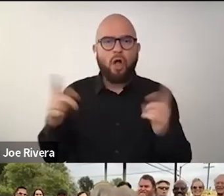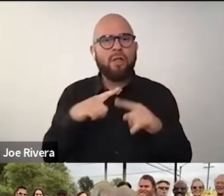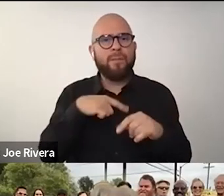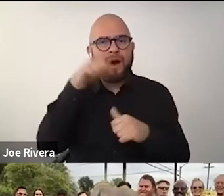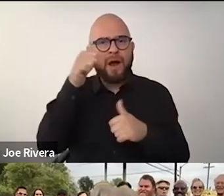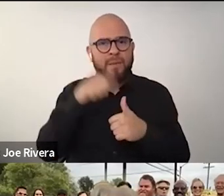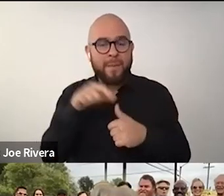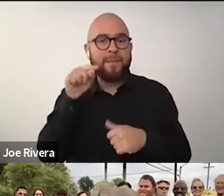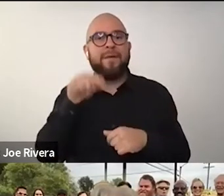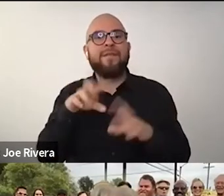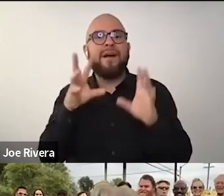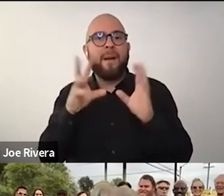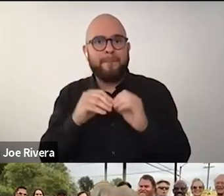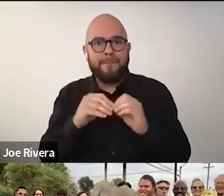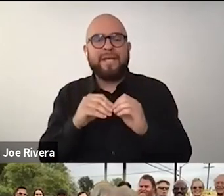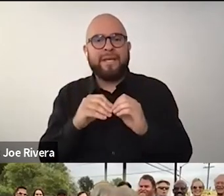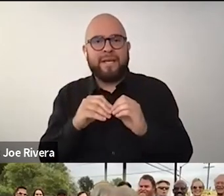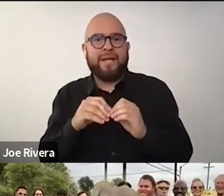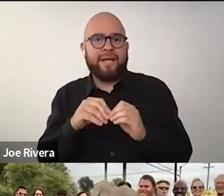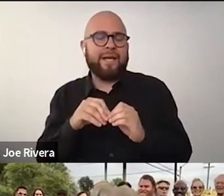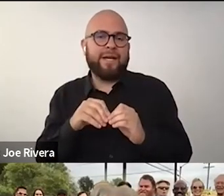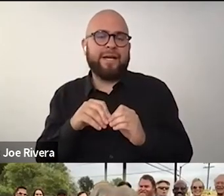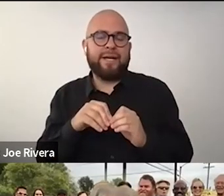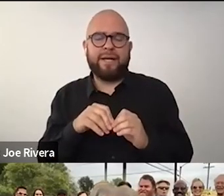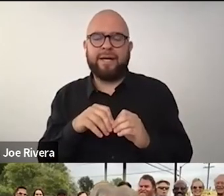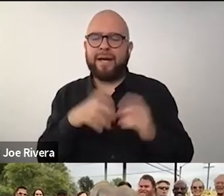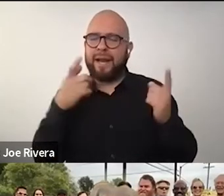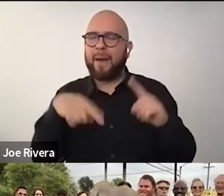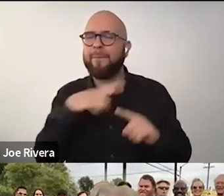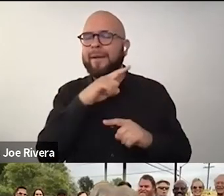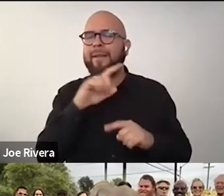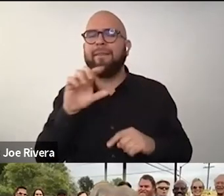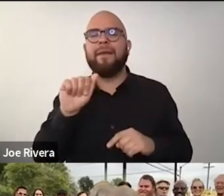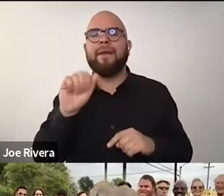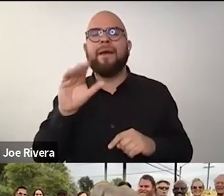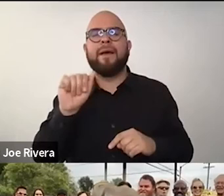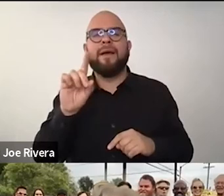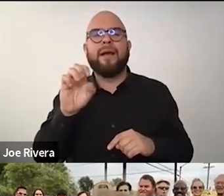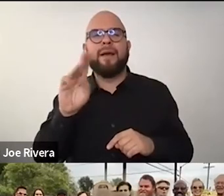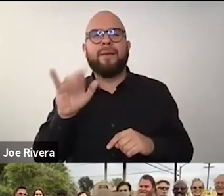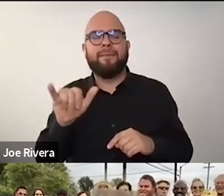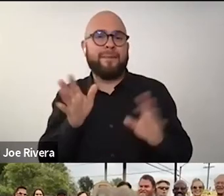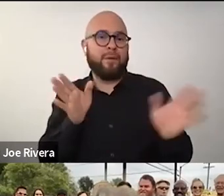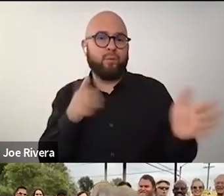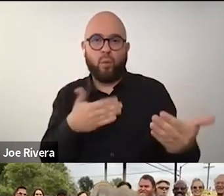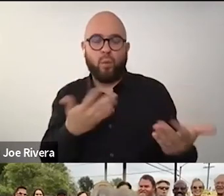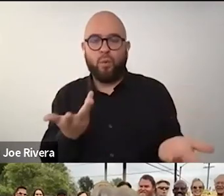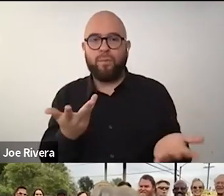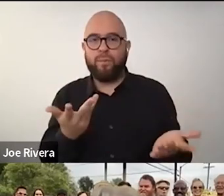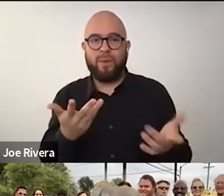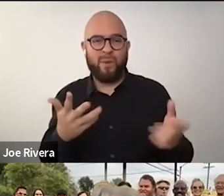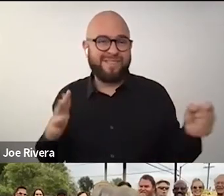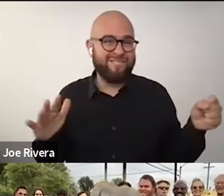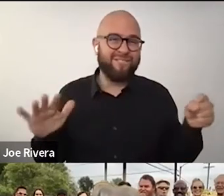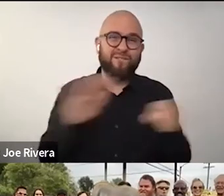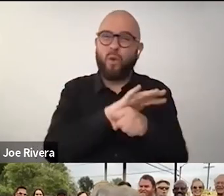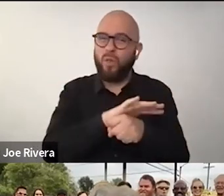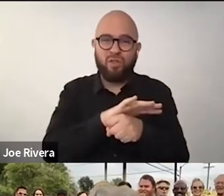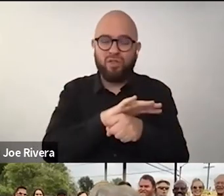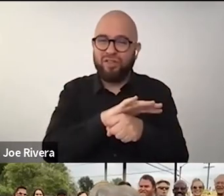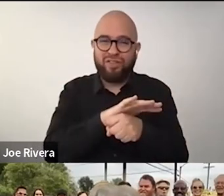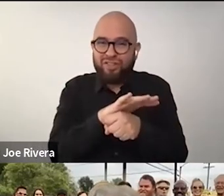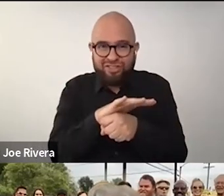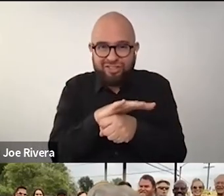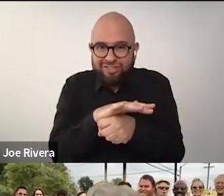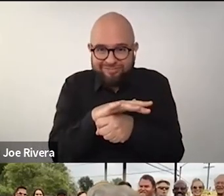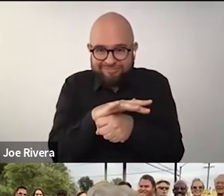room, it was a full meeting. There was no more room. It was completely filled out. We had to open up